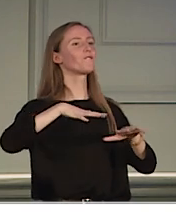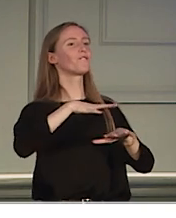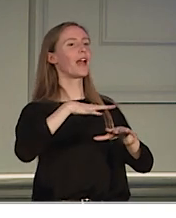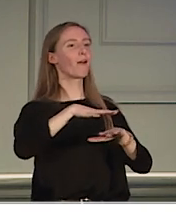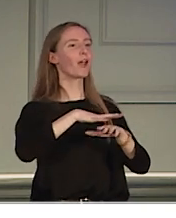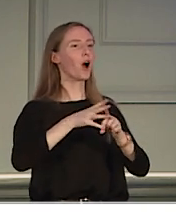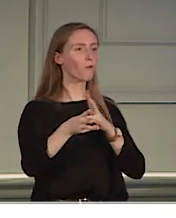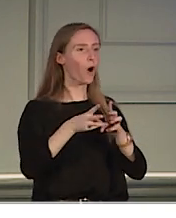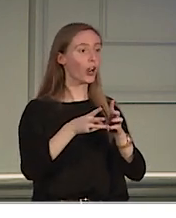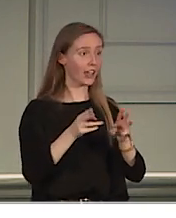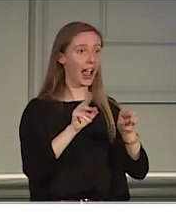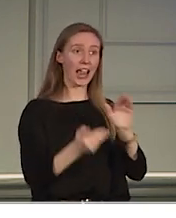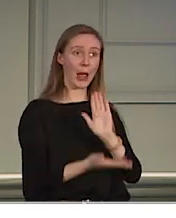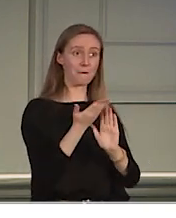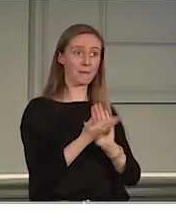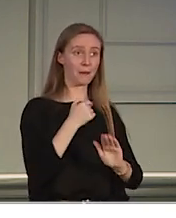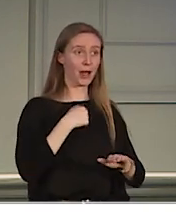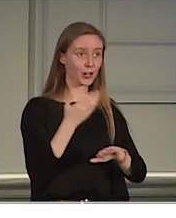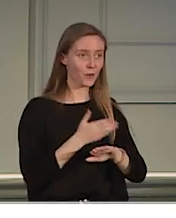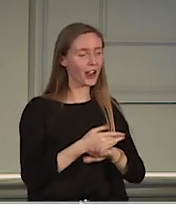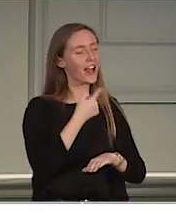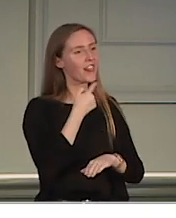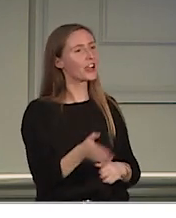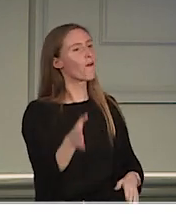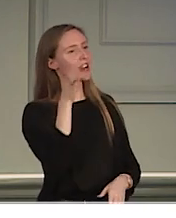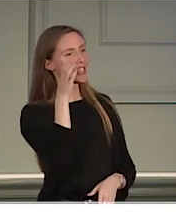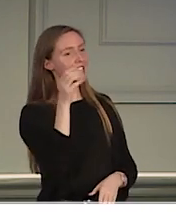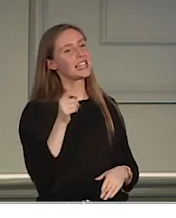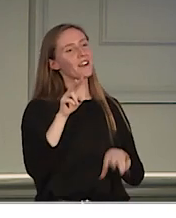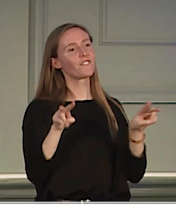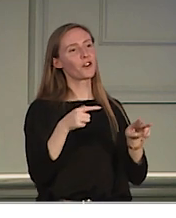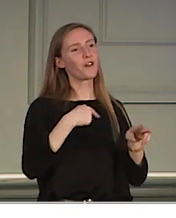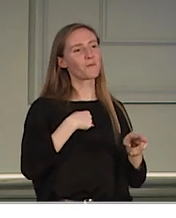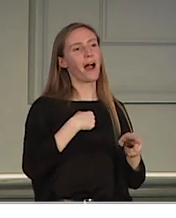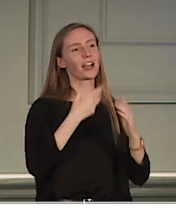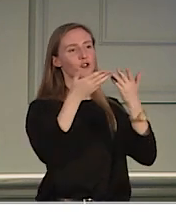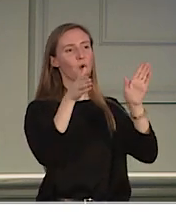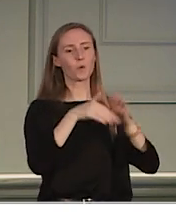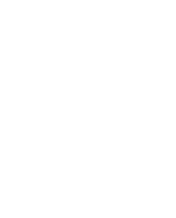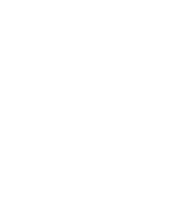career in. Thank you all for listening, and this is now a video of my installation. I hope you enjoyed it.